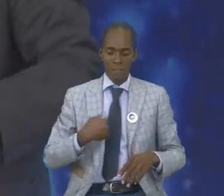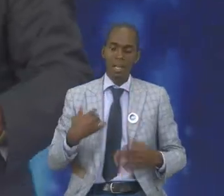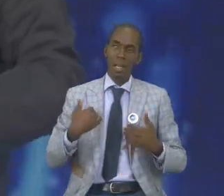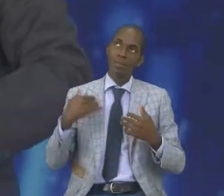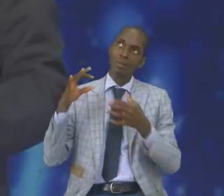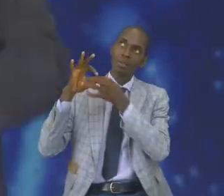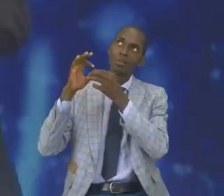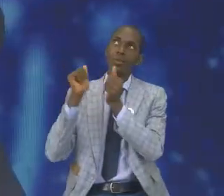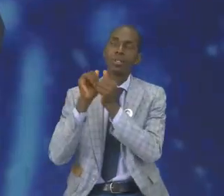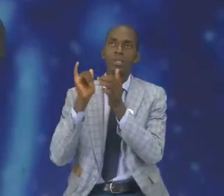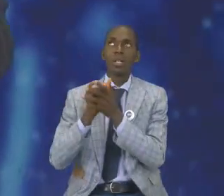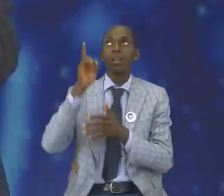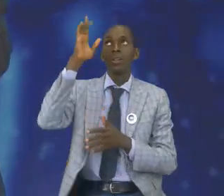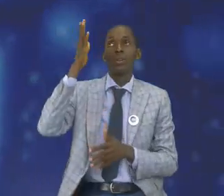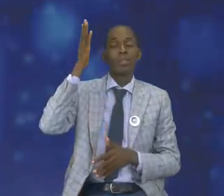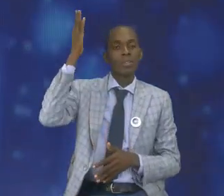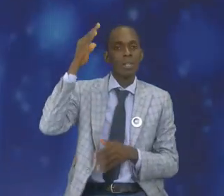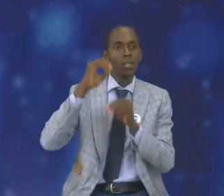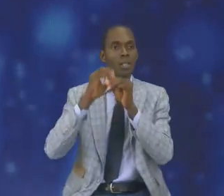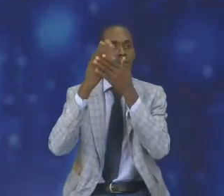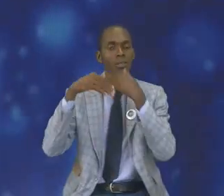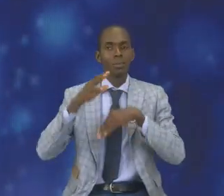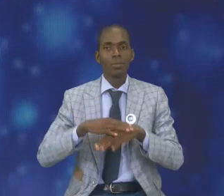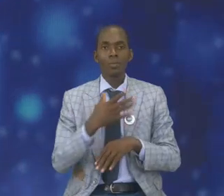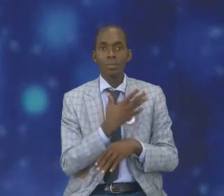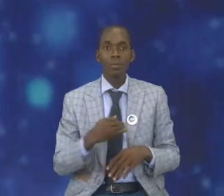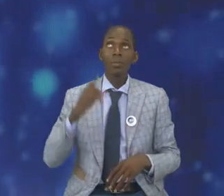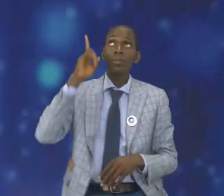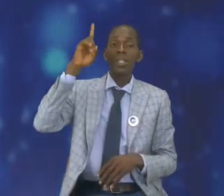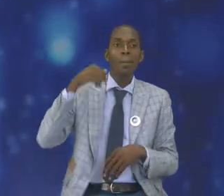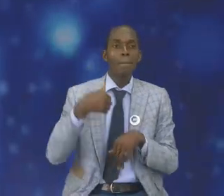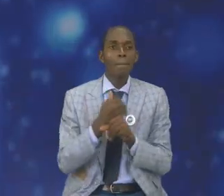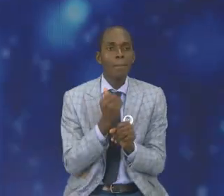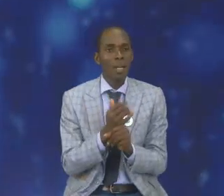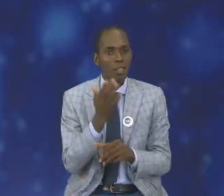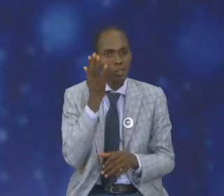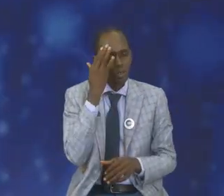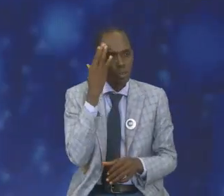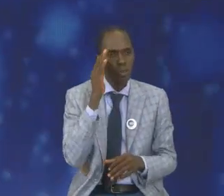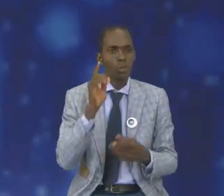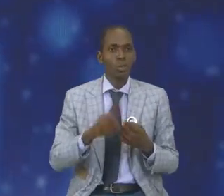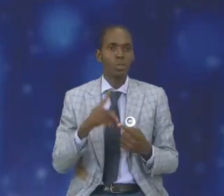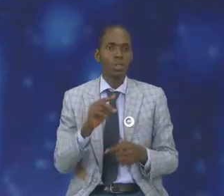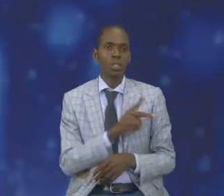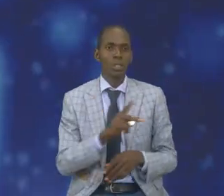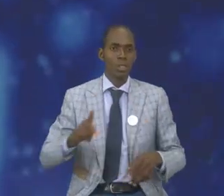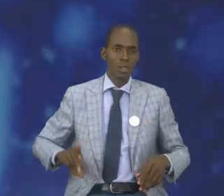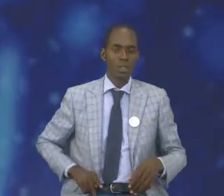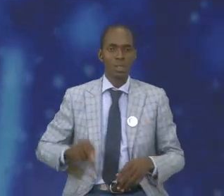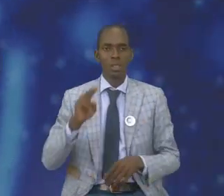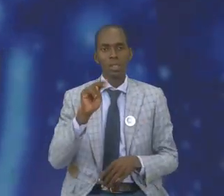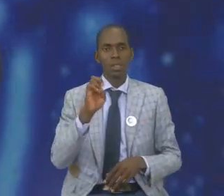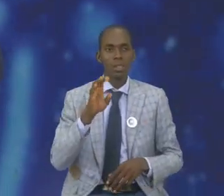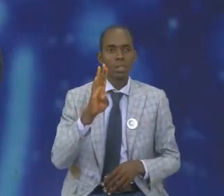God in heaven. It says, and he maketh known unto the king Nebuchadnezzar